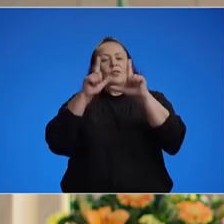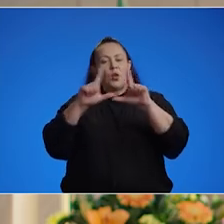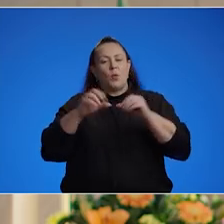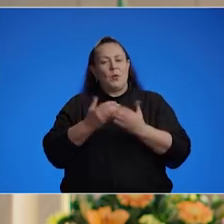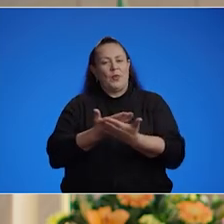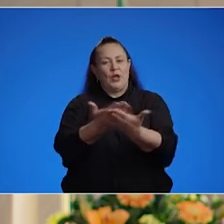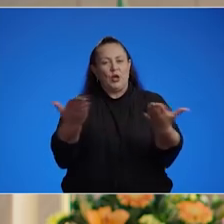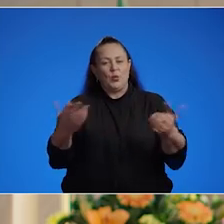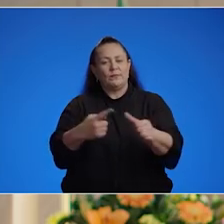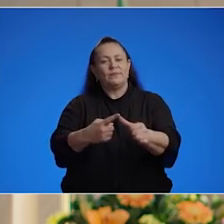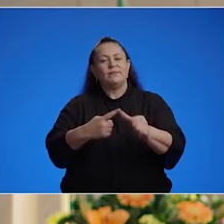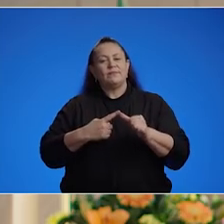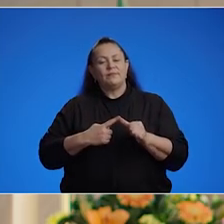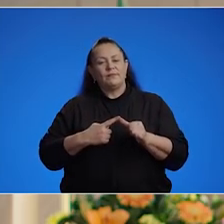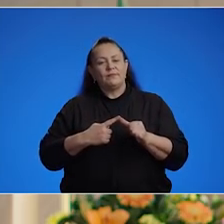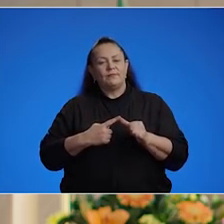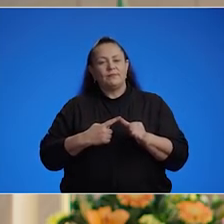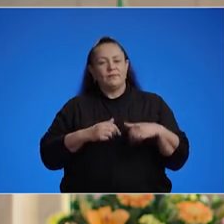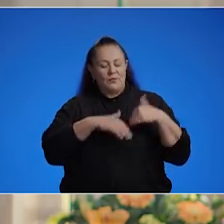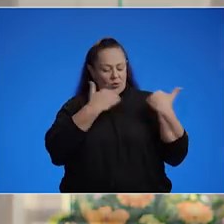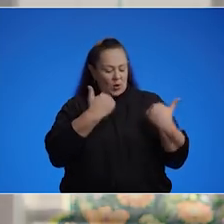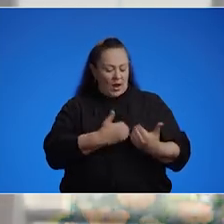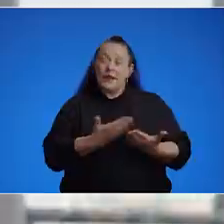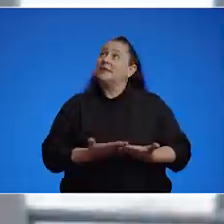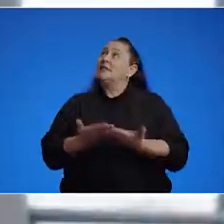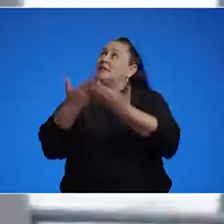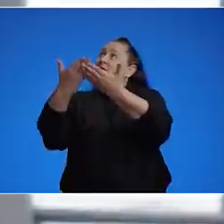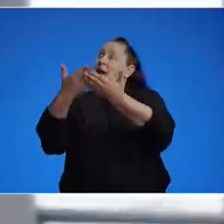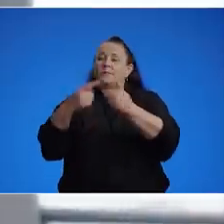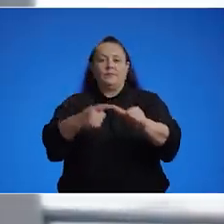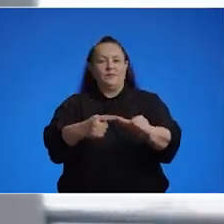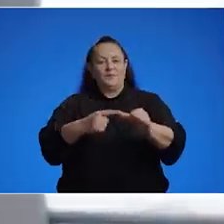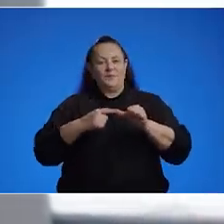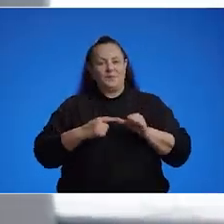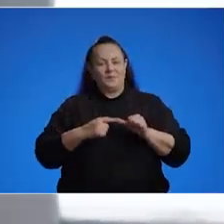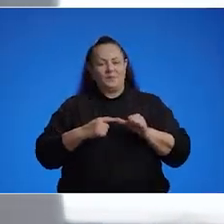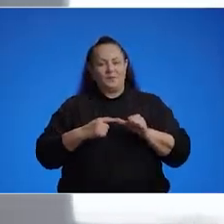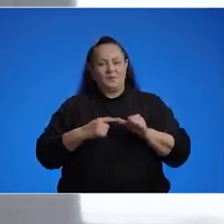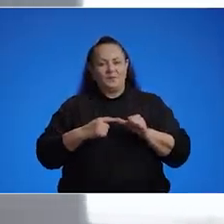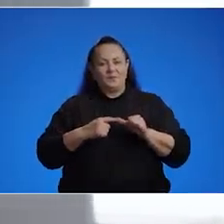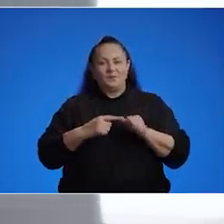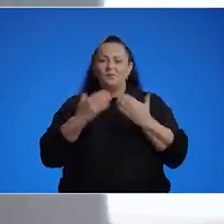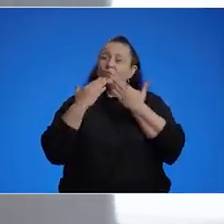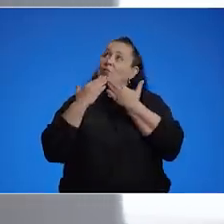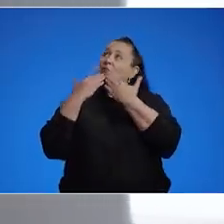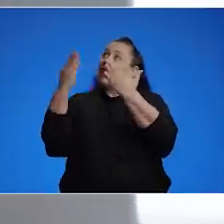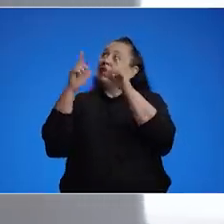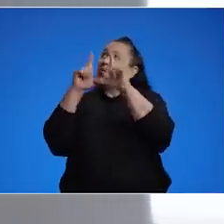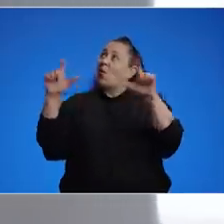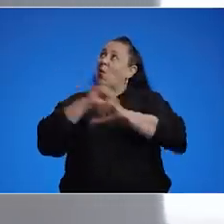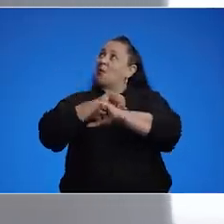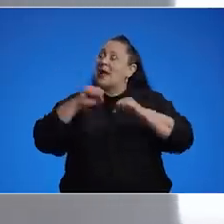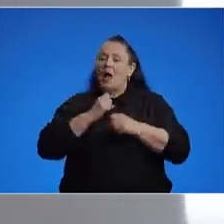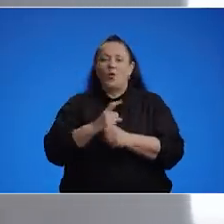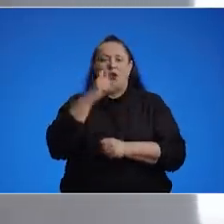The Lord be with you. And with your spirit. Lift up your hearts. We lift them up to the Lord. Let us give thanks to the